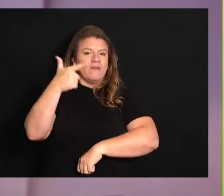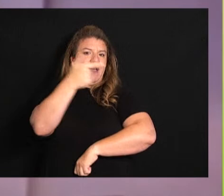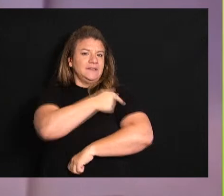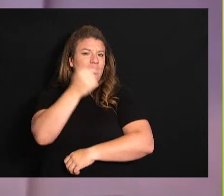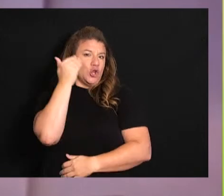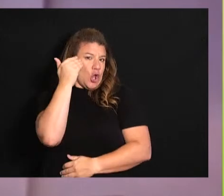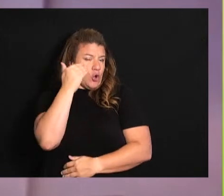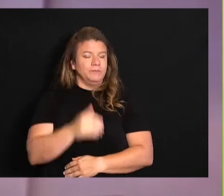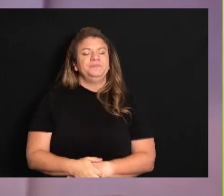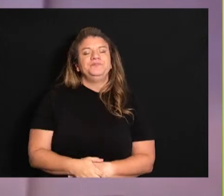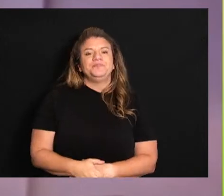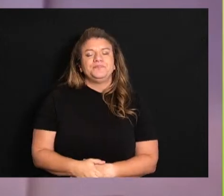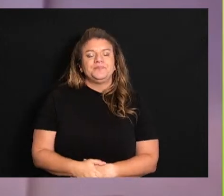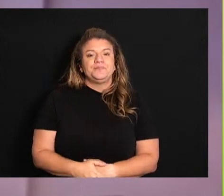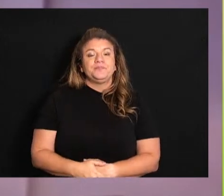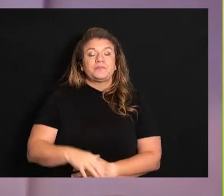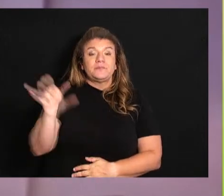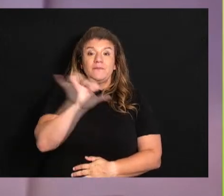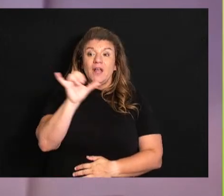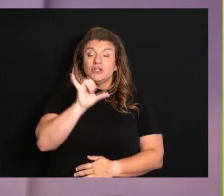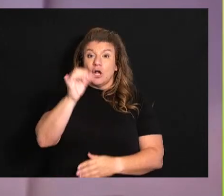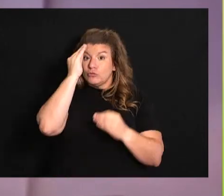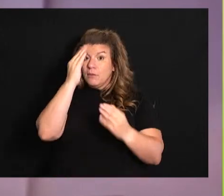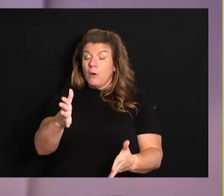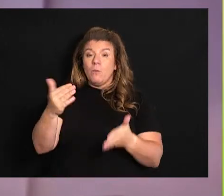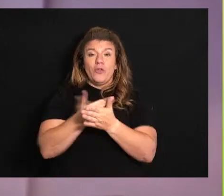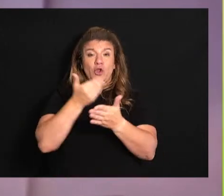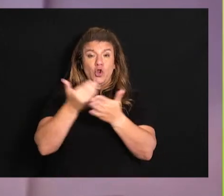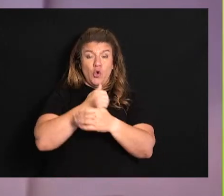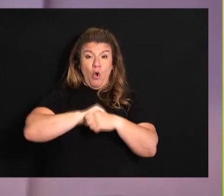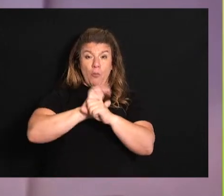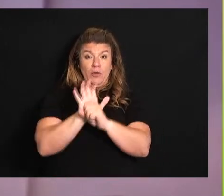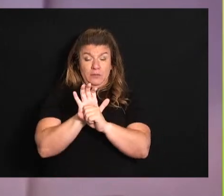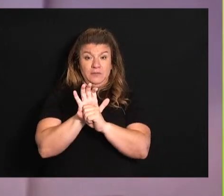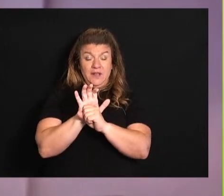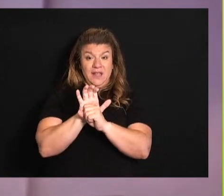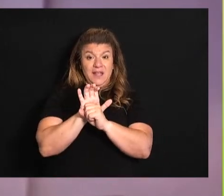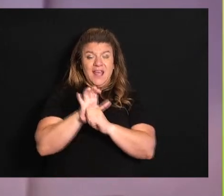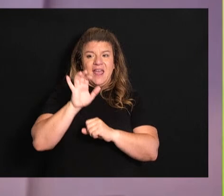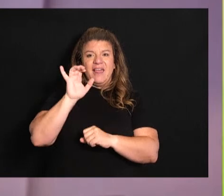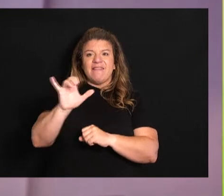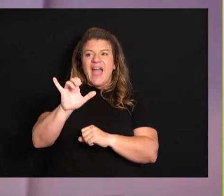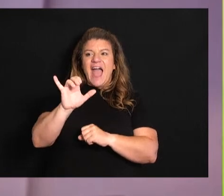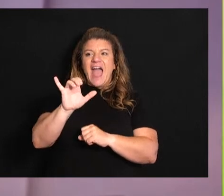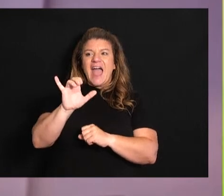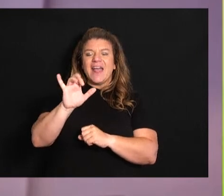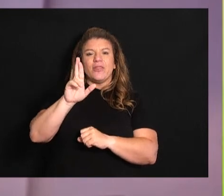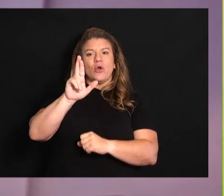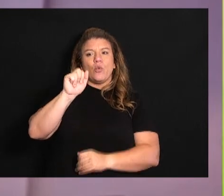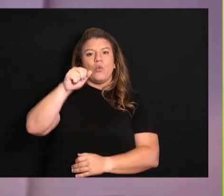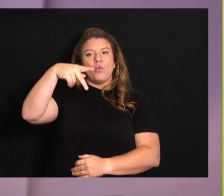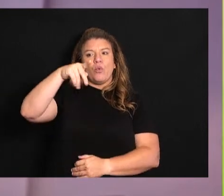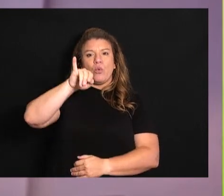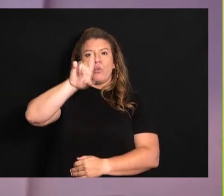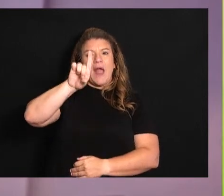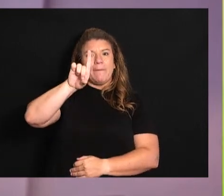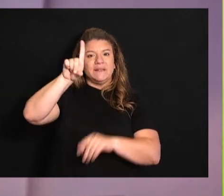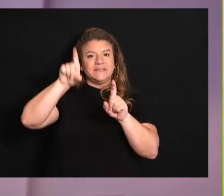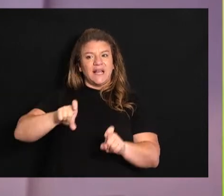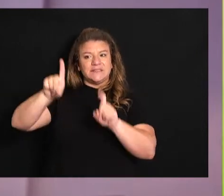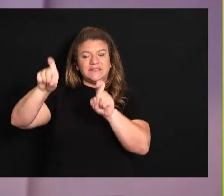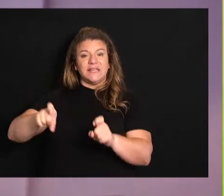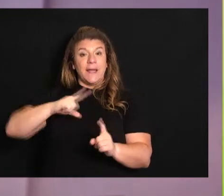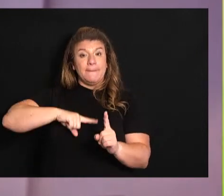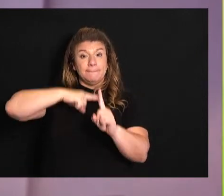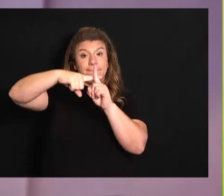been reported that with these new Omicron variants, that some of the rapid testing may not register positive as